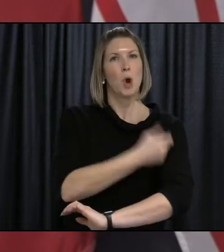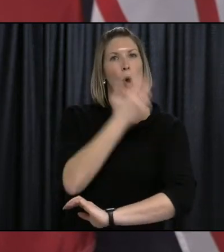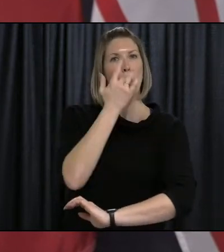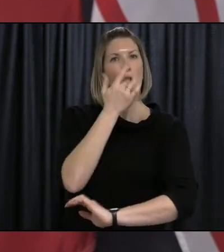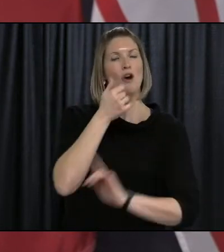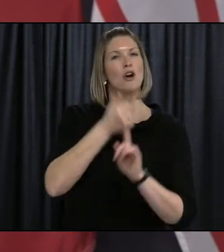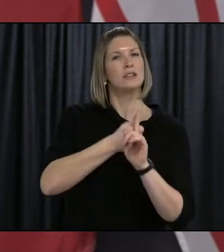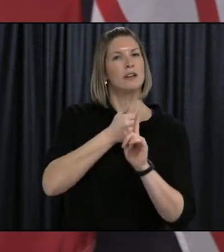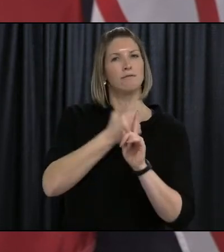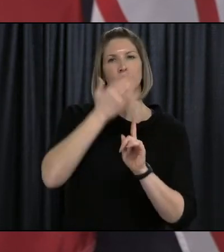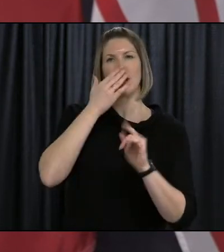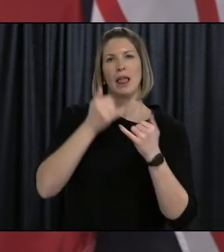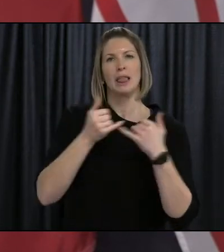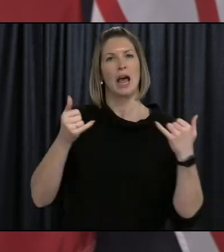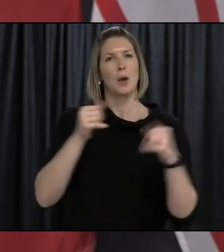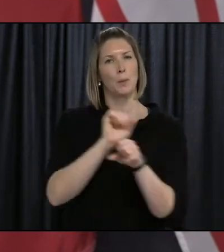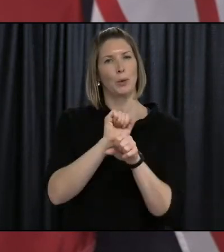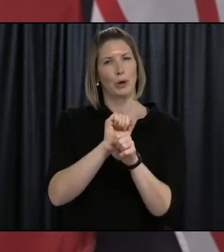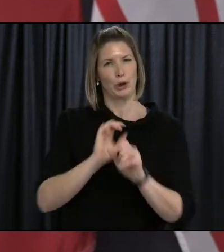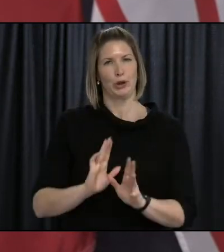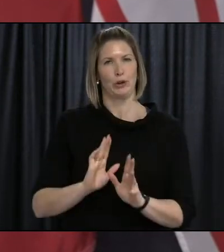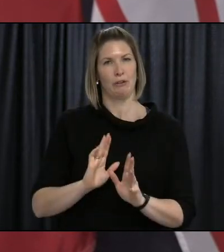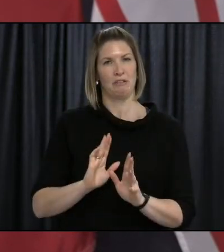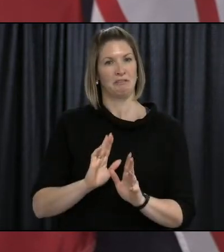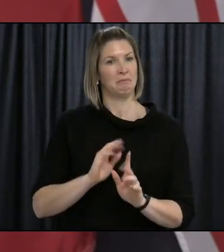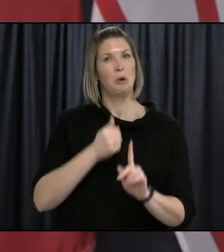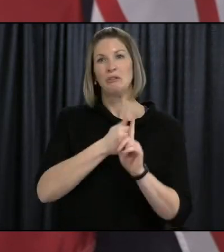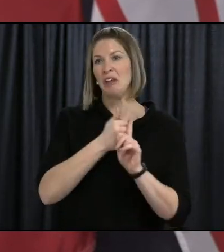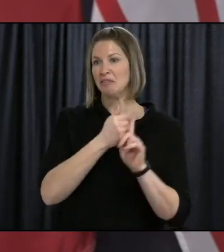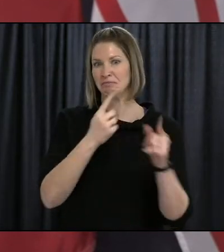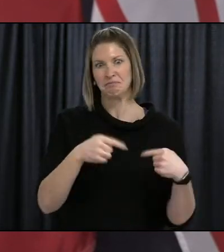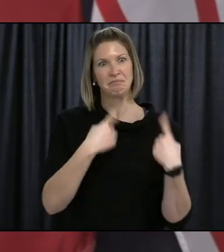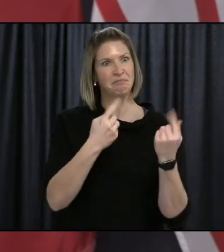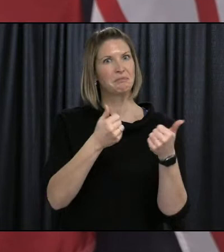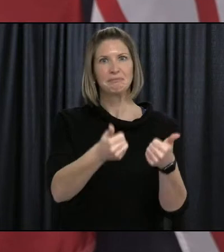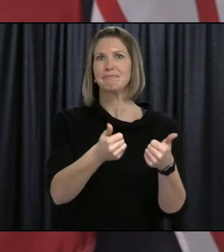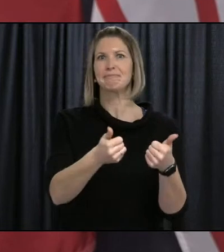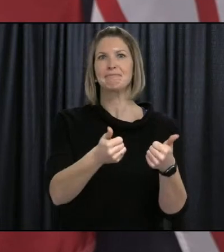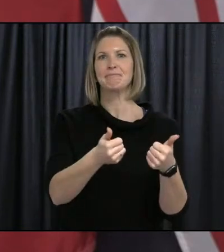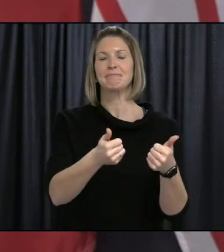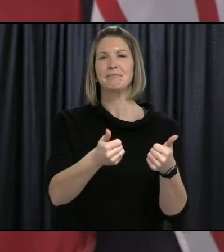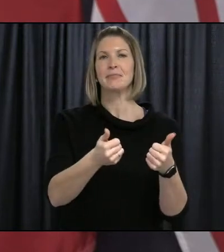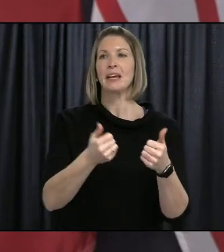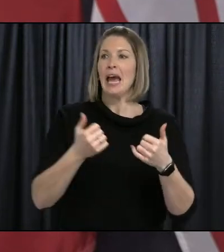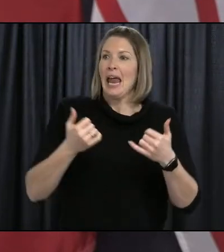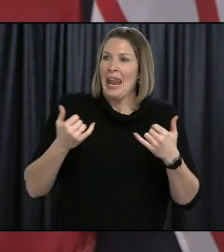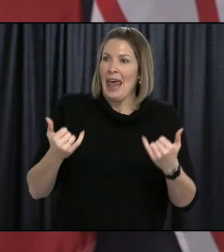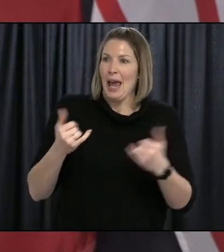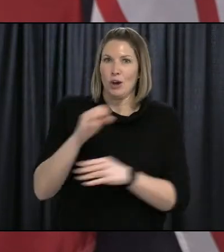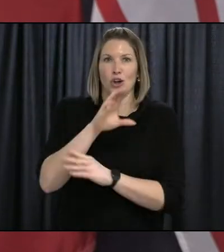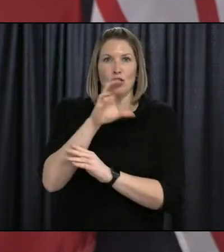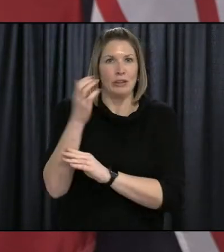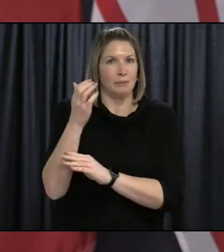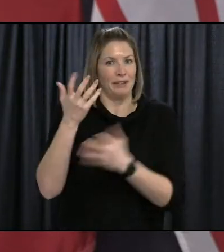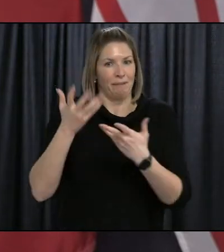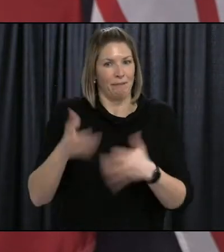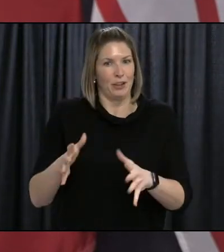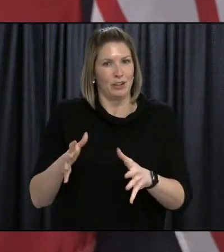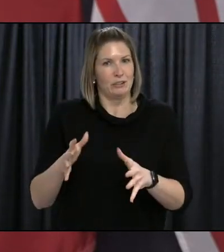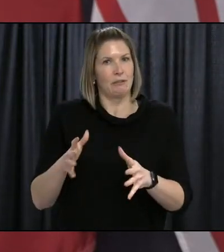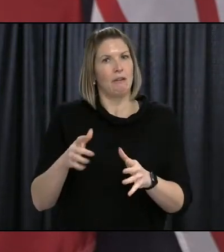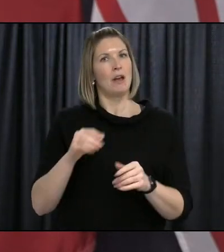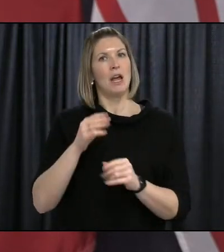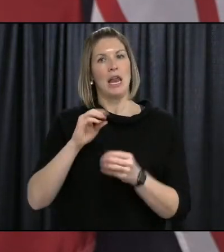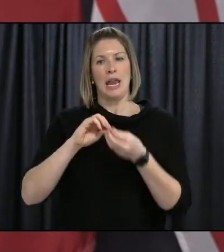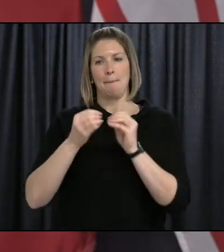frontline healthcare professional, and she's doing just fine. We have made it this far out from the holiday gathering season with very few COVID